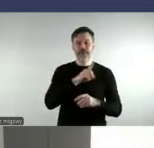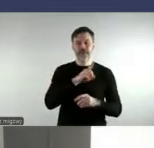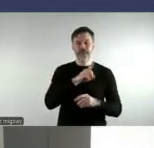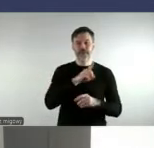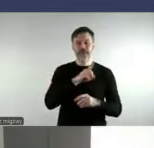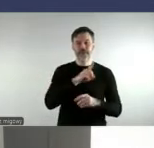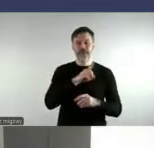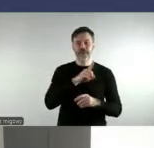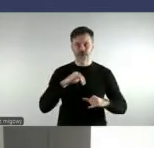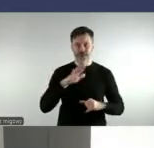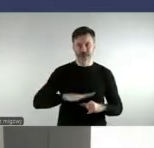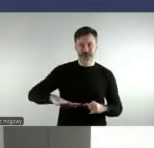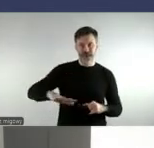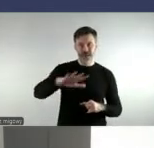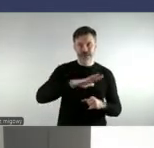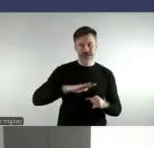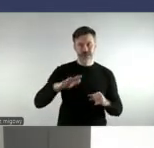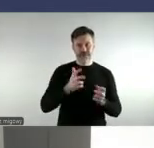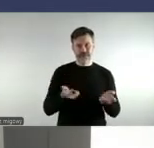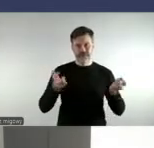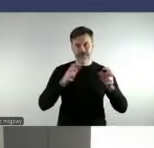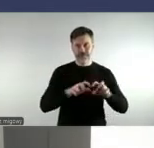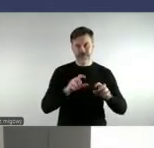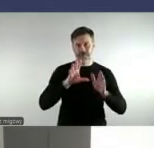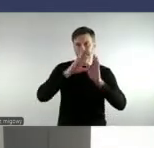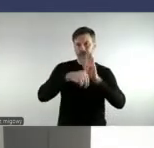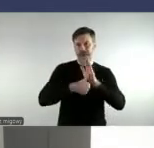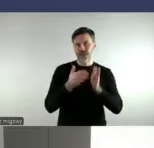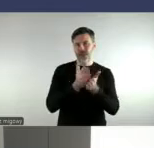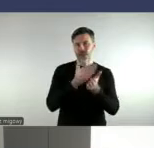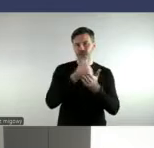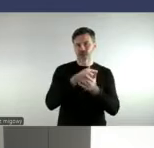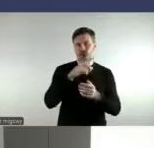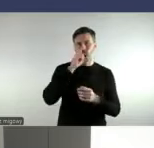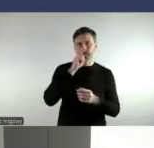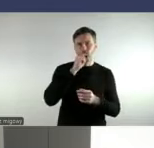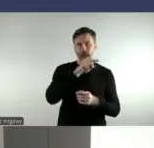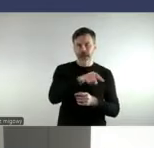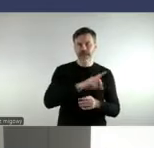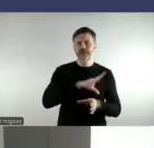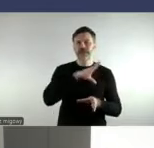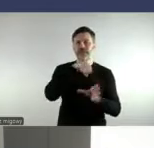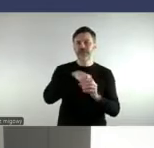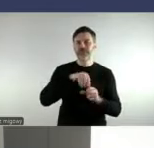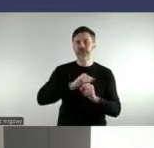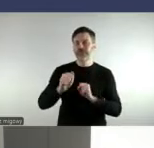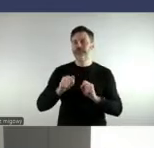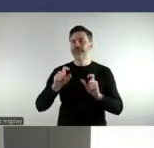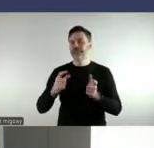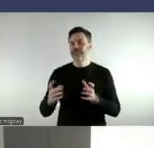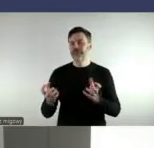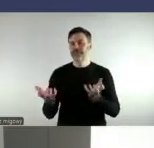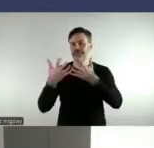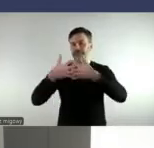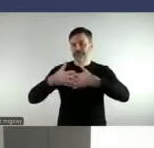has a function of supporting local government, self-territorial units within the framework of the Opole Voivodeship